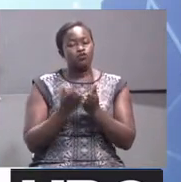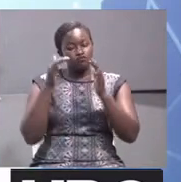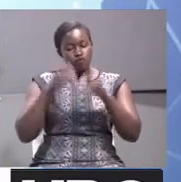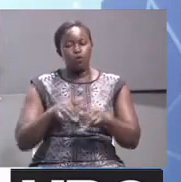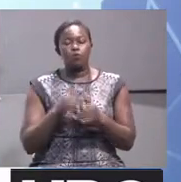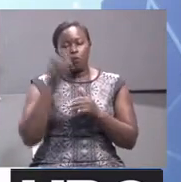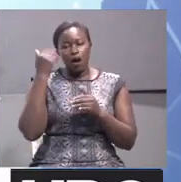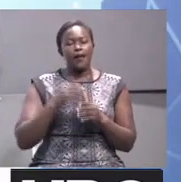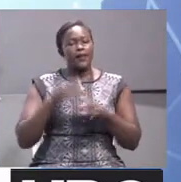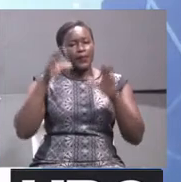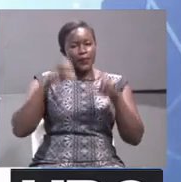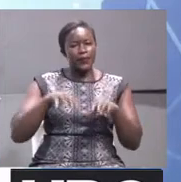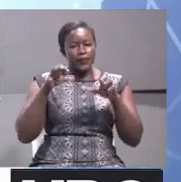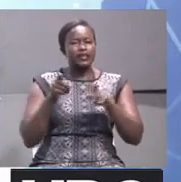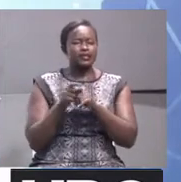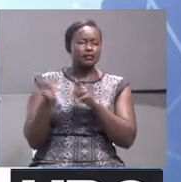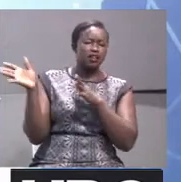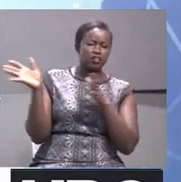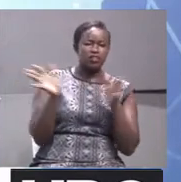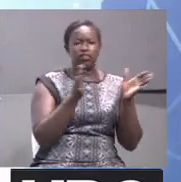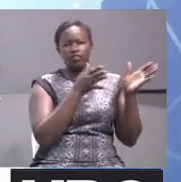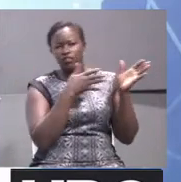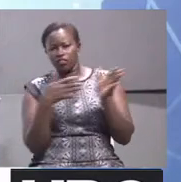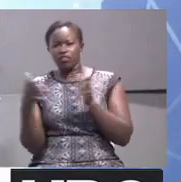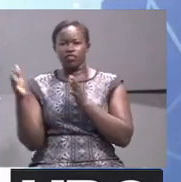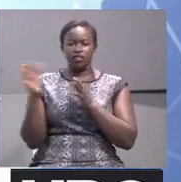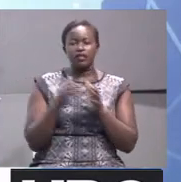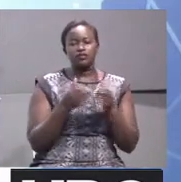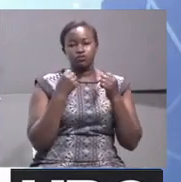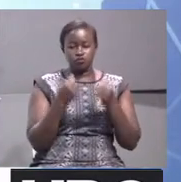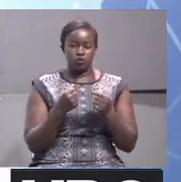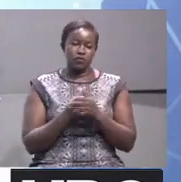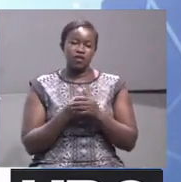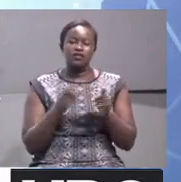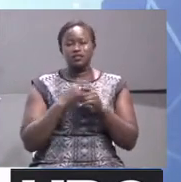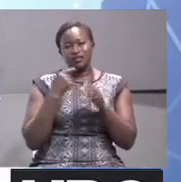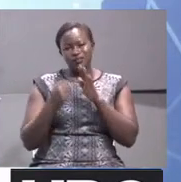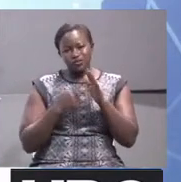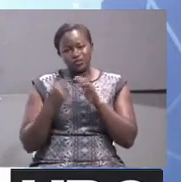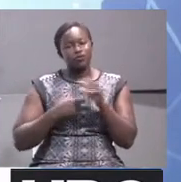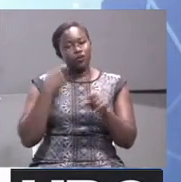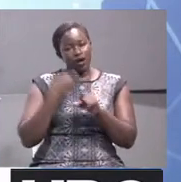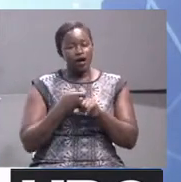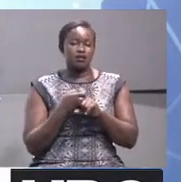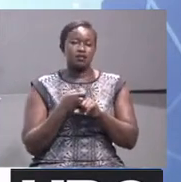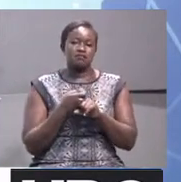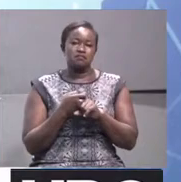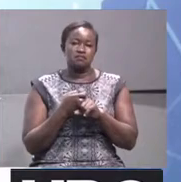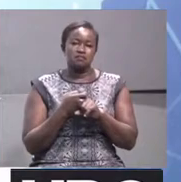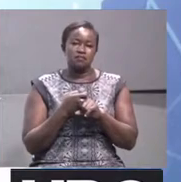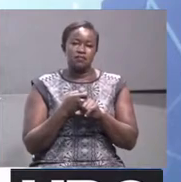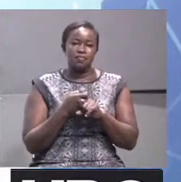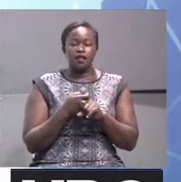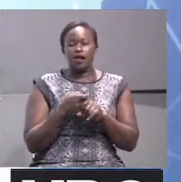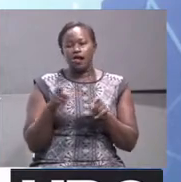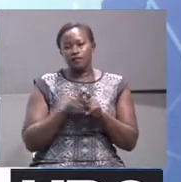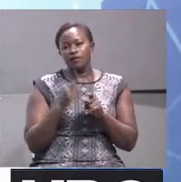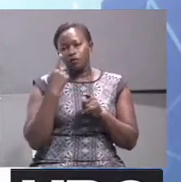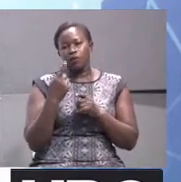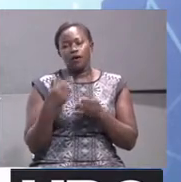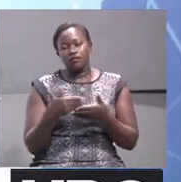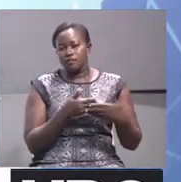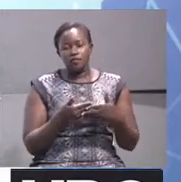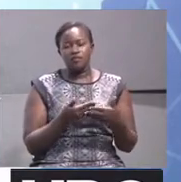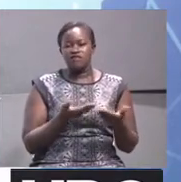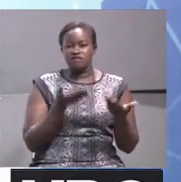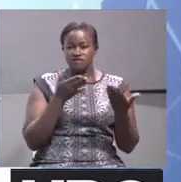rains accompanied by strong winds and hailstorms, the rough conditions also claiming the life of an infant whose body